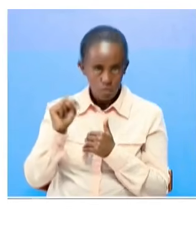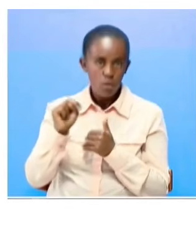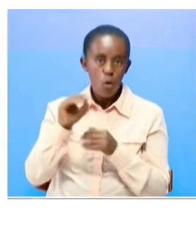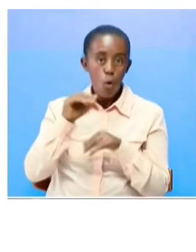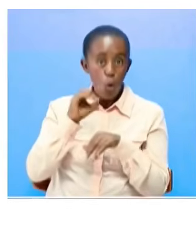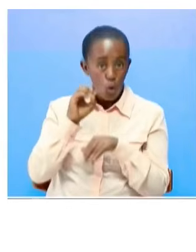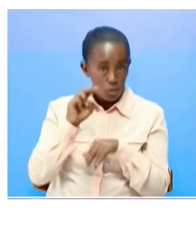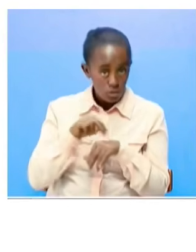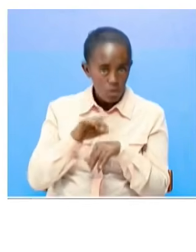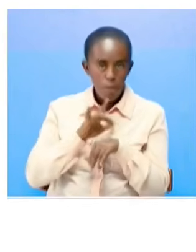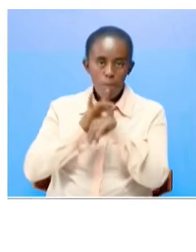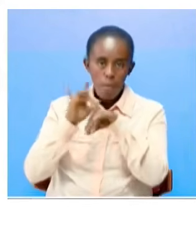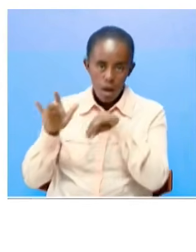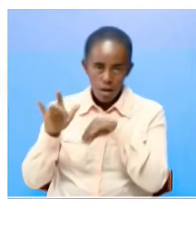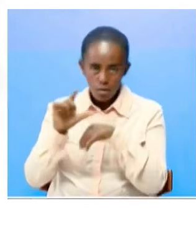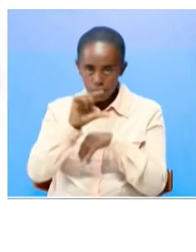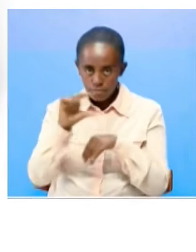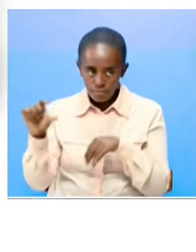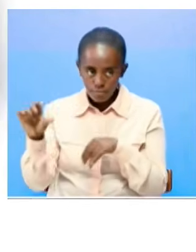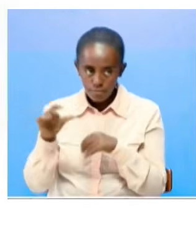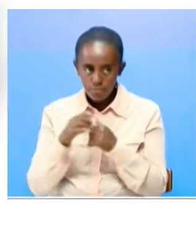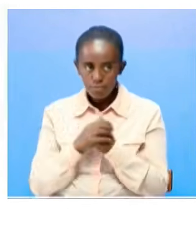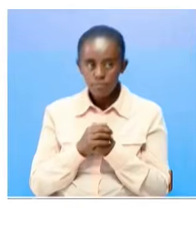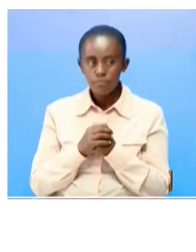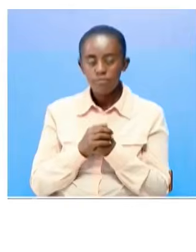on blank.